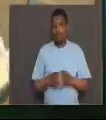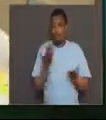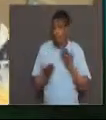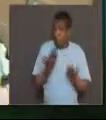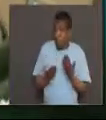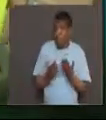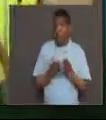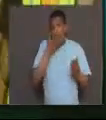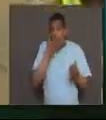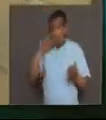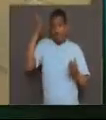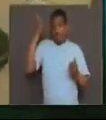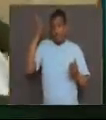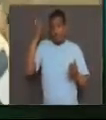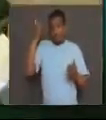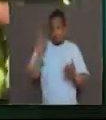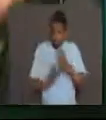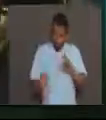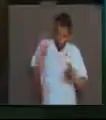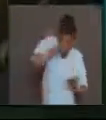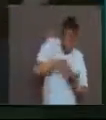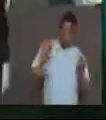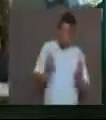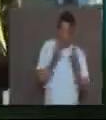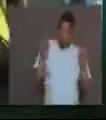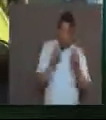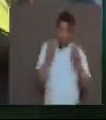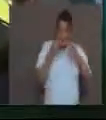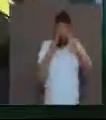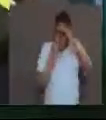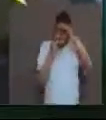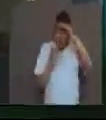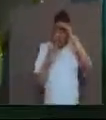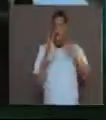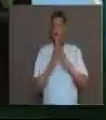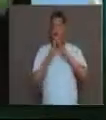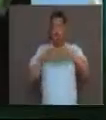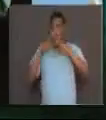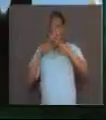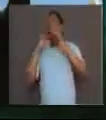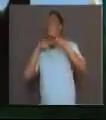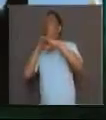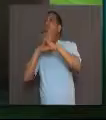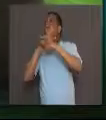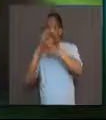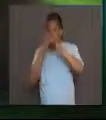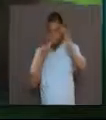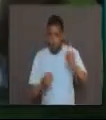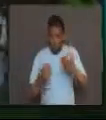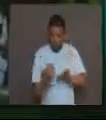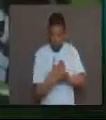Even better, by recycling, we reduce industrial pollution and